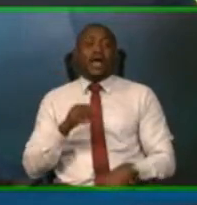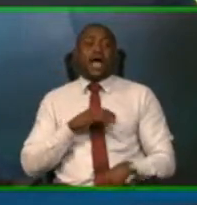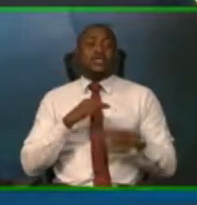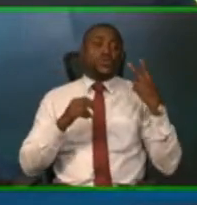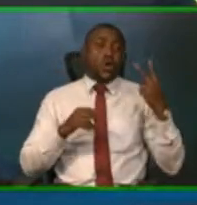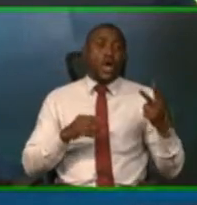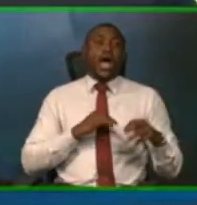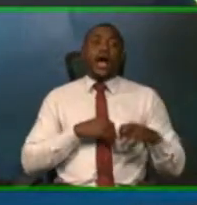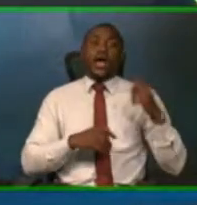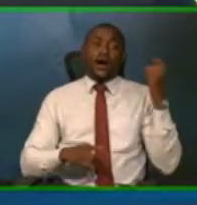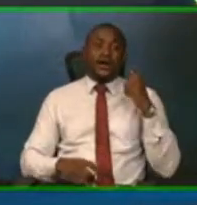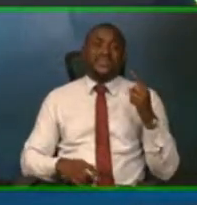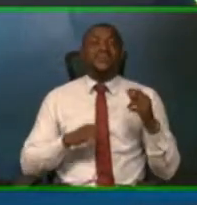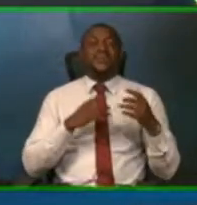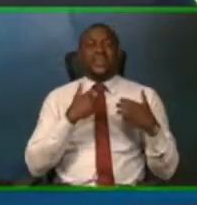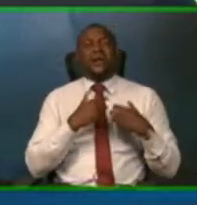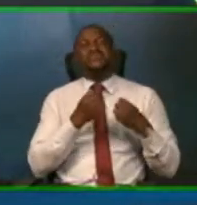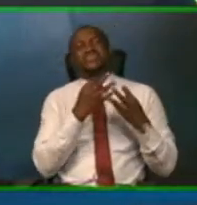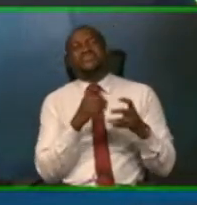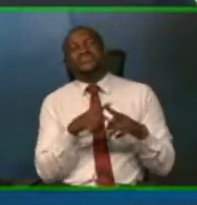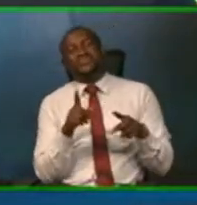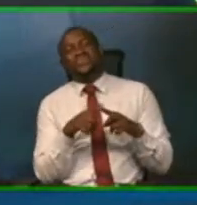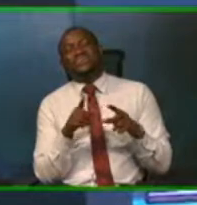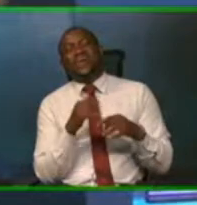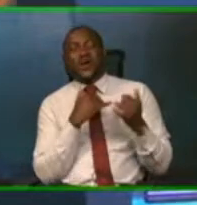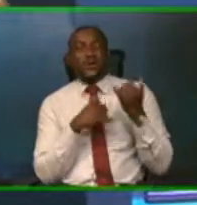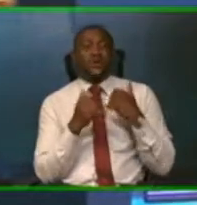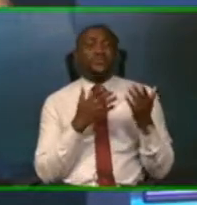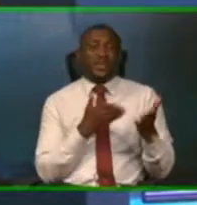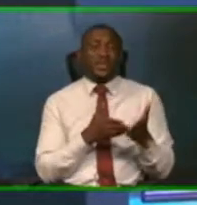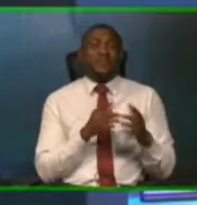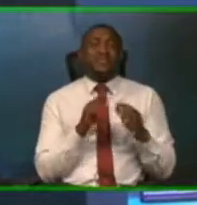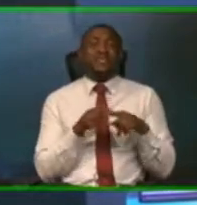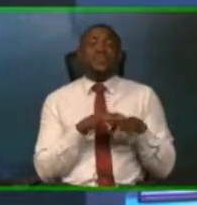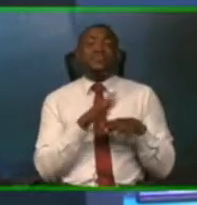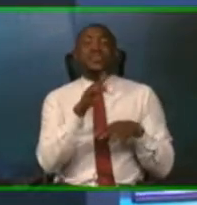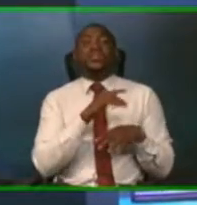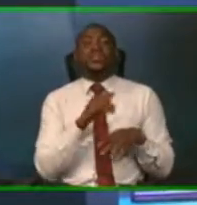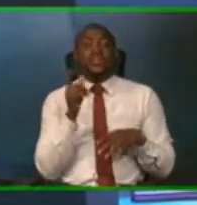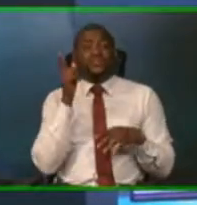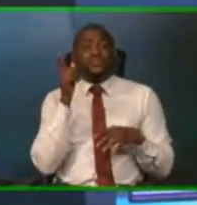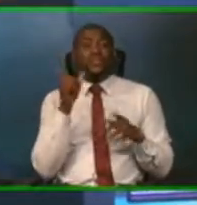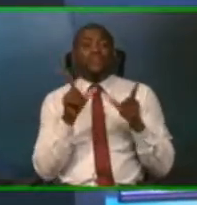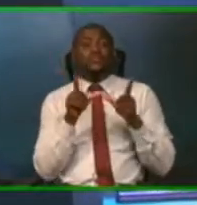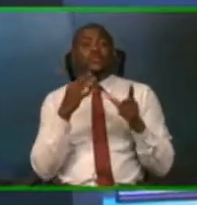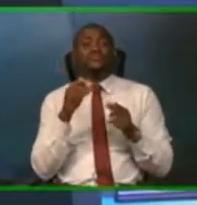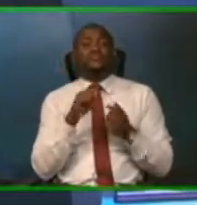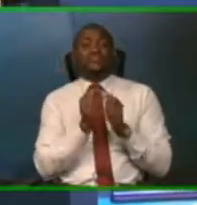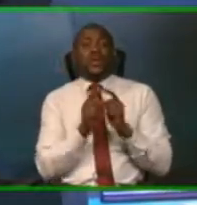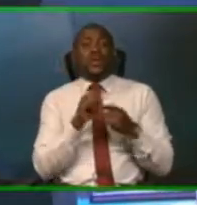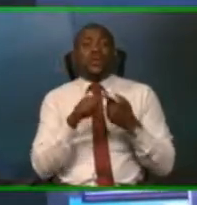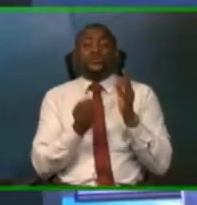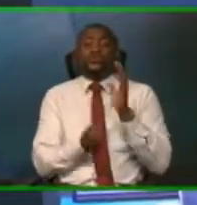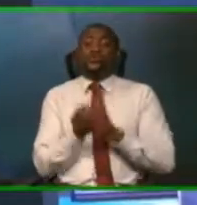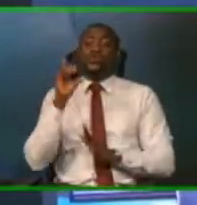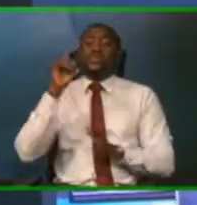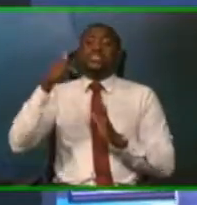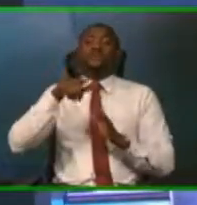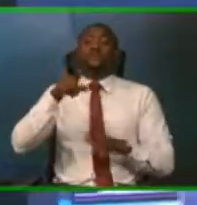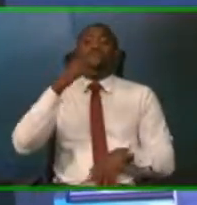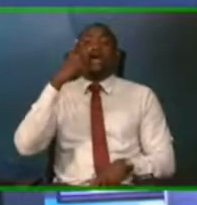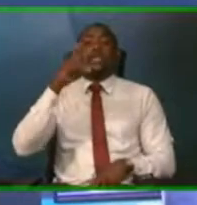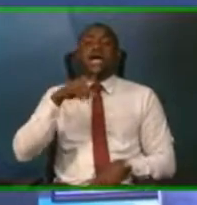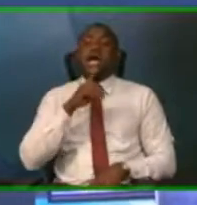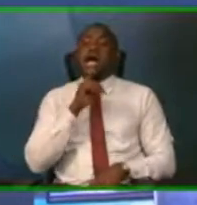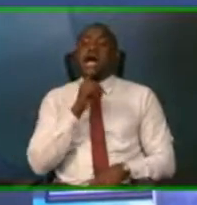carry several margins of error based on your level of transformation. When you grow later, you find out what you saw